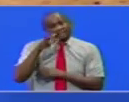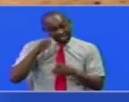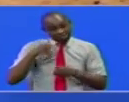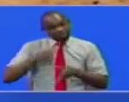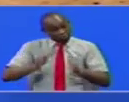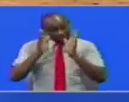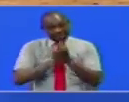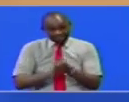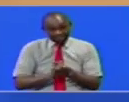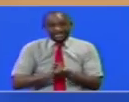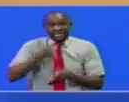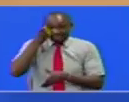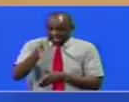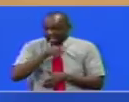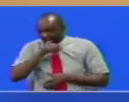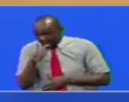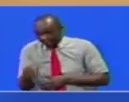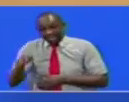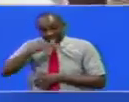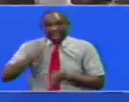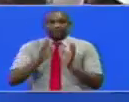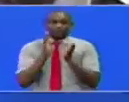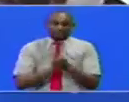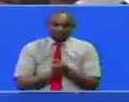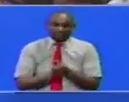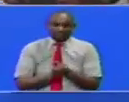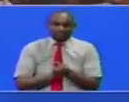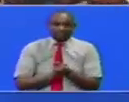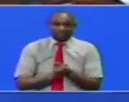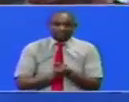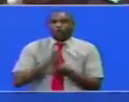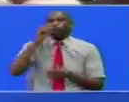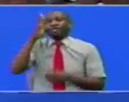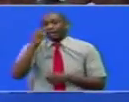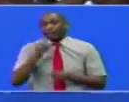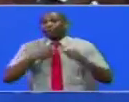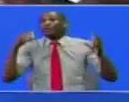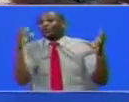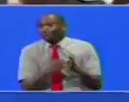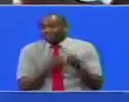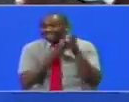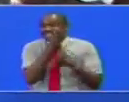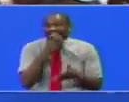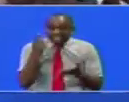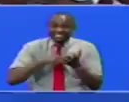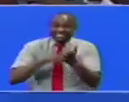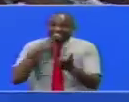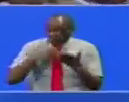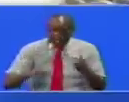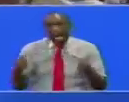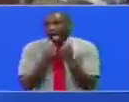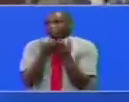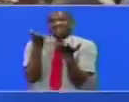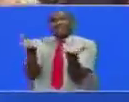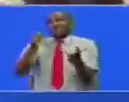Highway and on the Siakariga Uragate Road, ODM. The opposition leaders insist it's happening